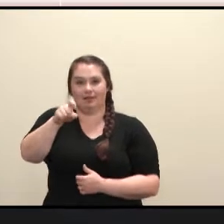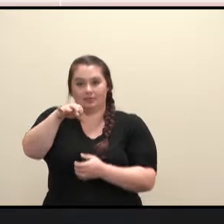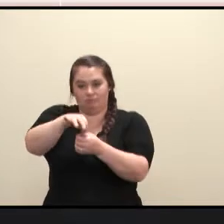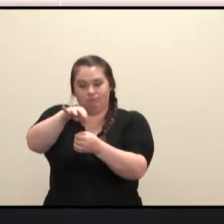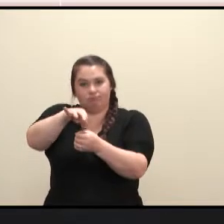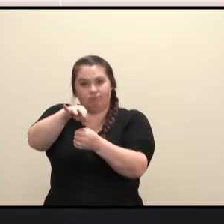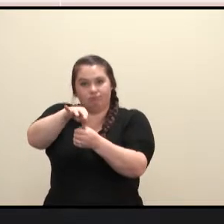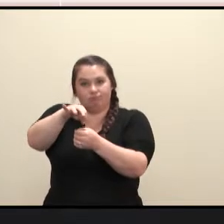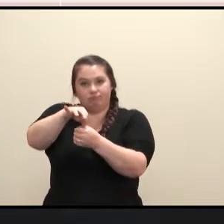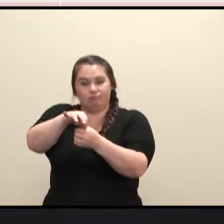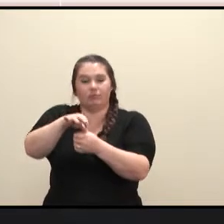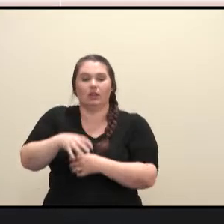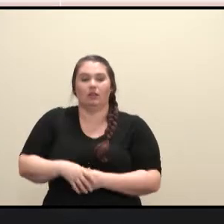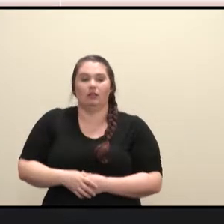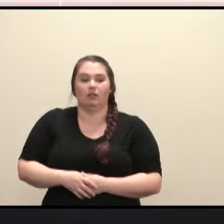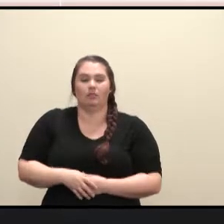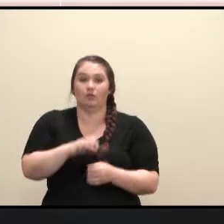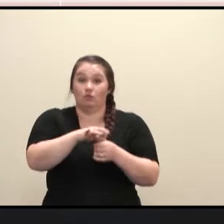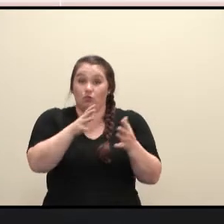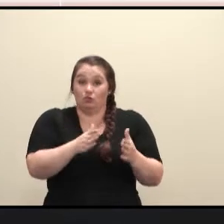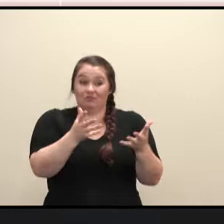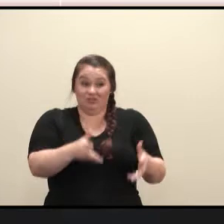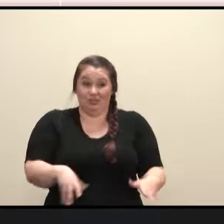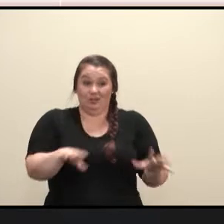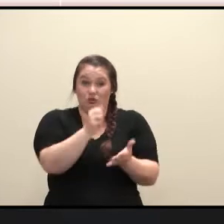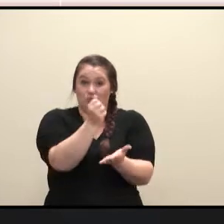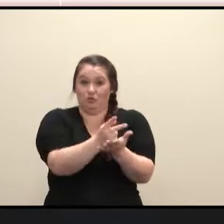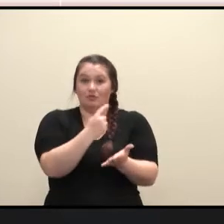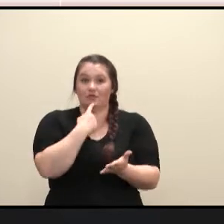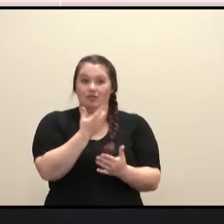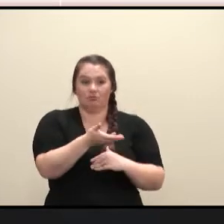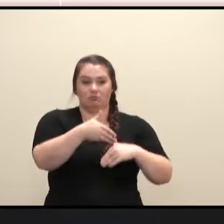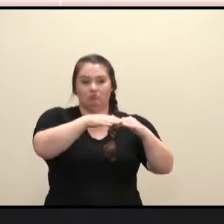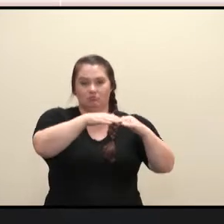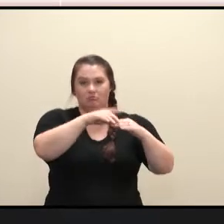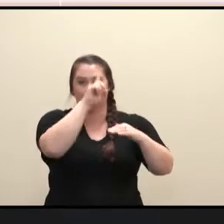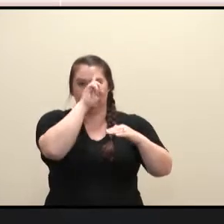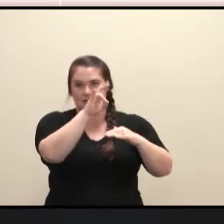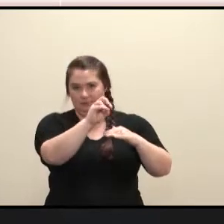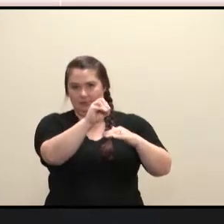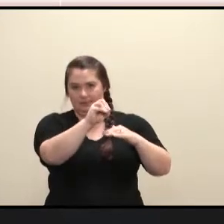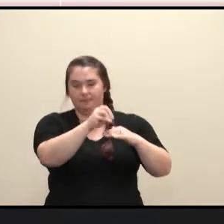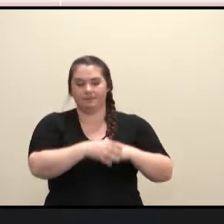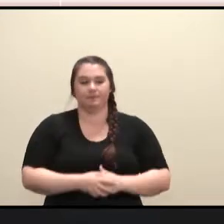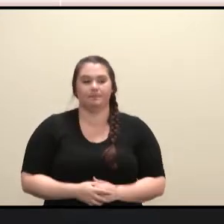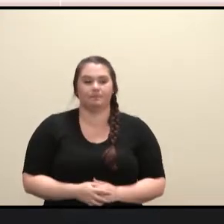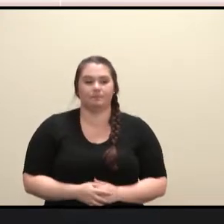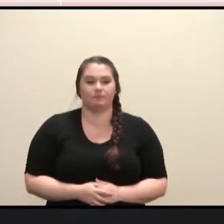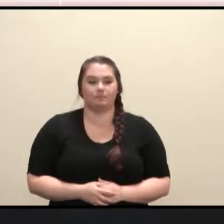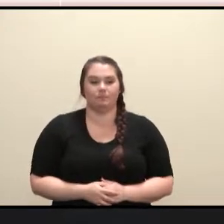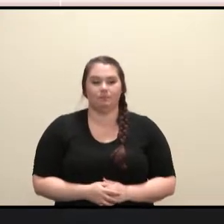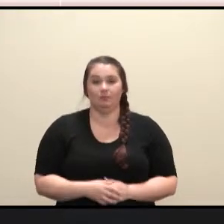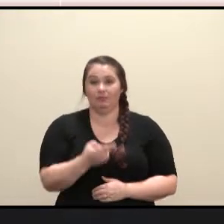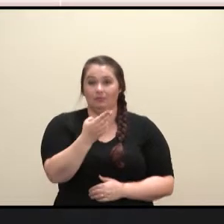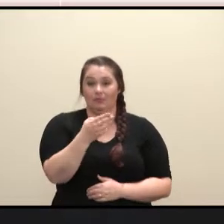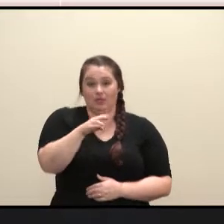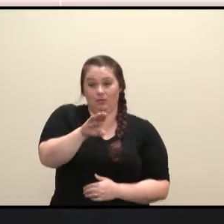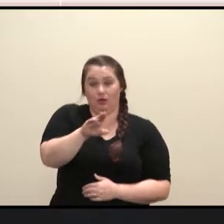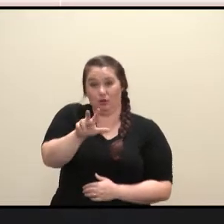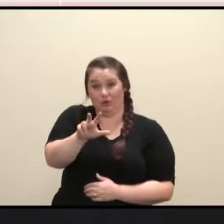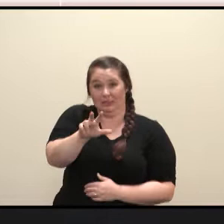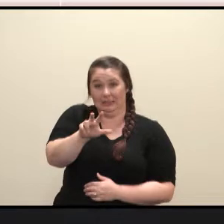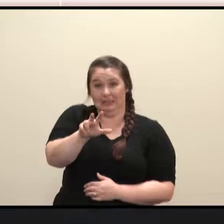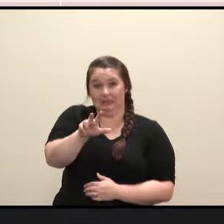election, and the voters approved an additional 17 cents of tax rate. When HB3 was enacted,